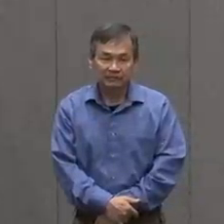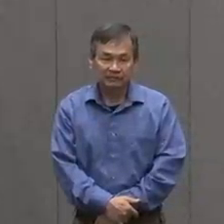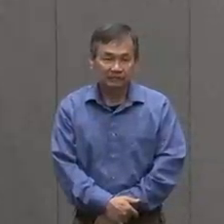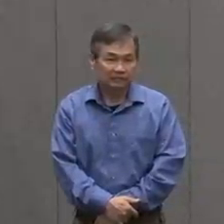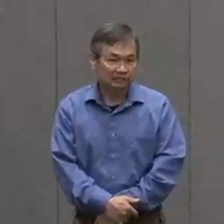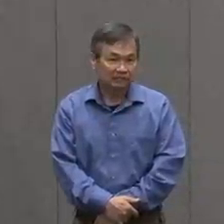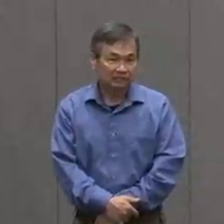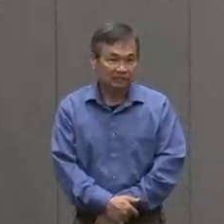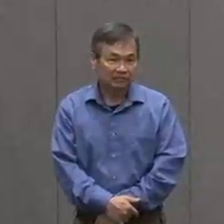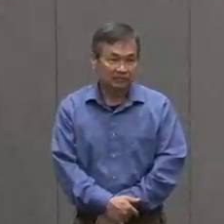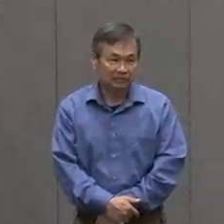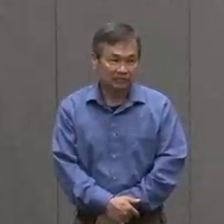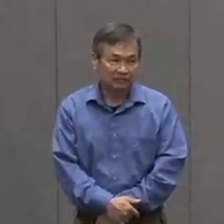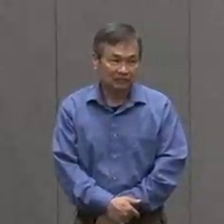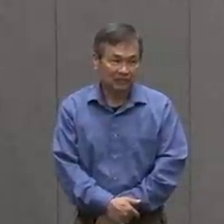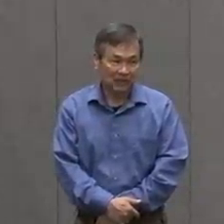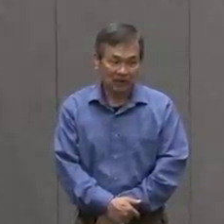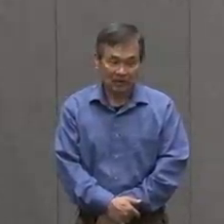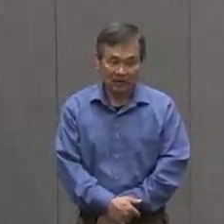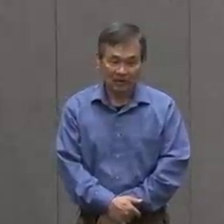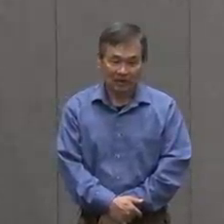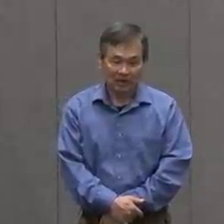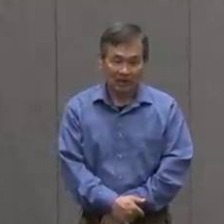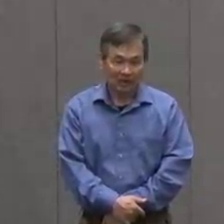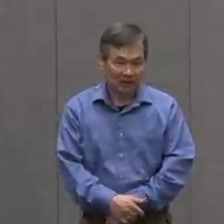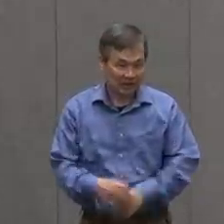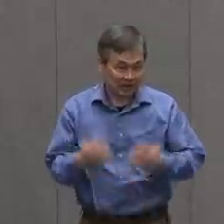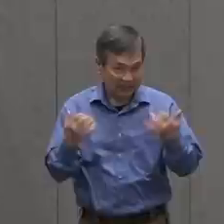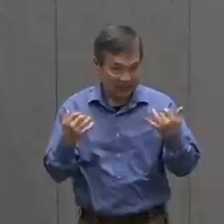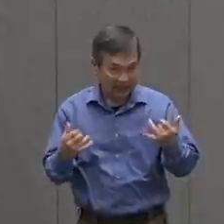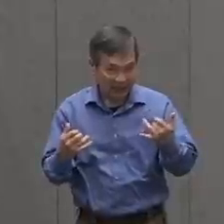Let's switch out 5 for the number 7.